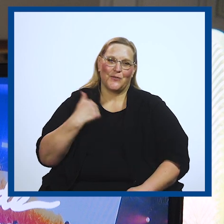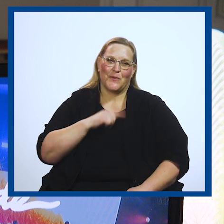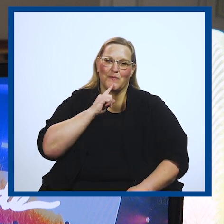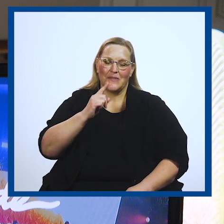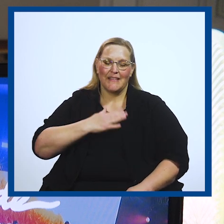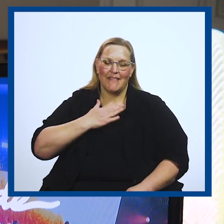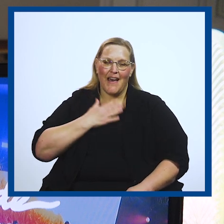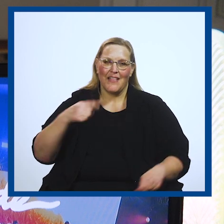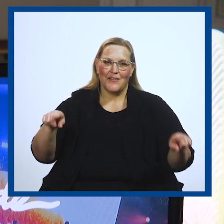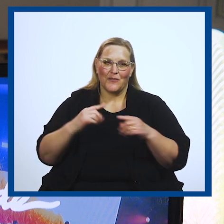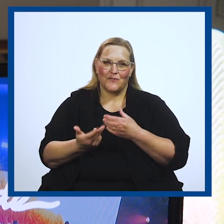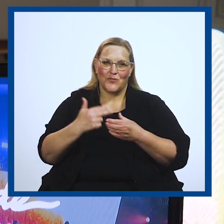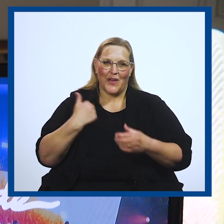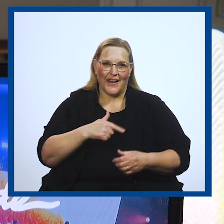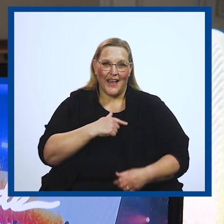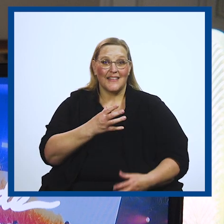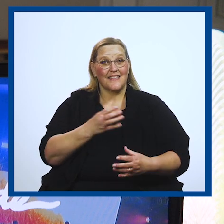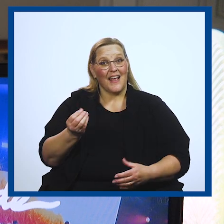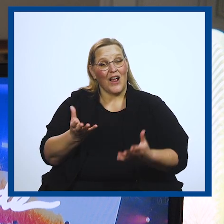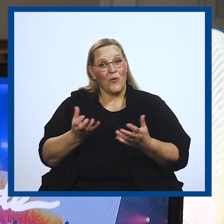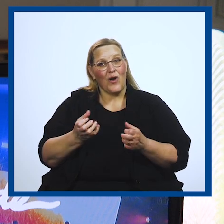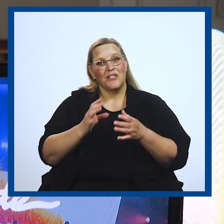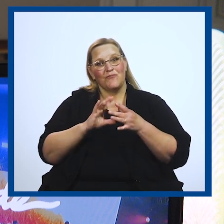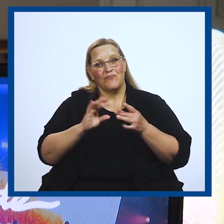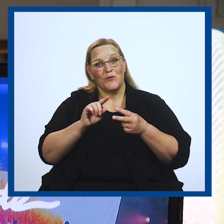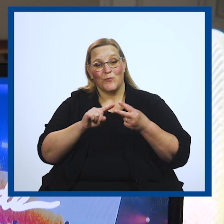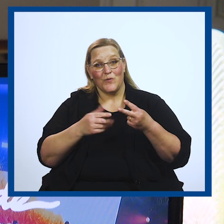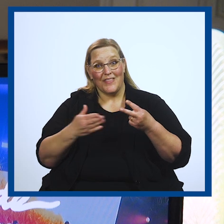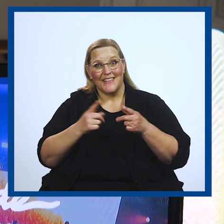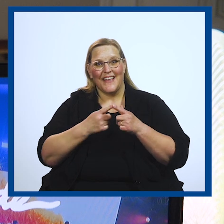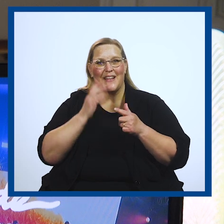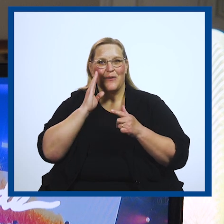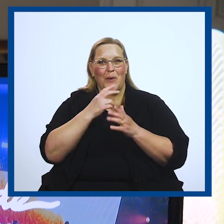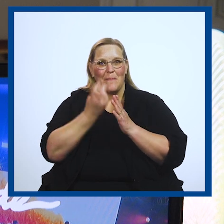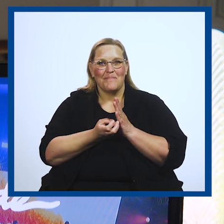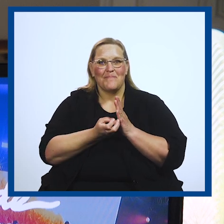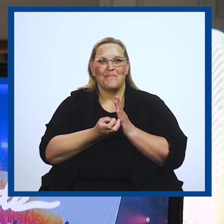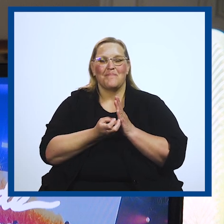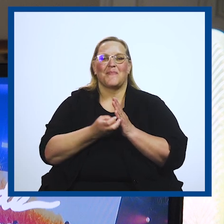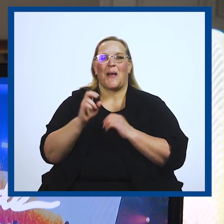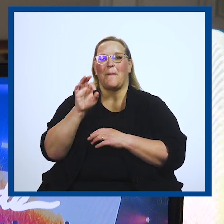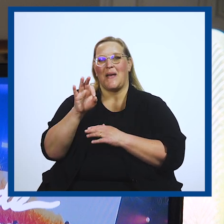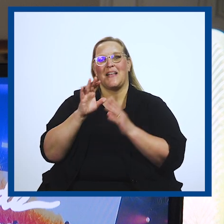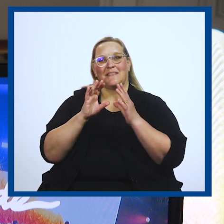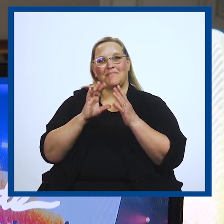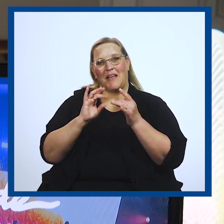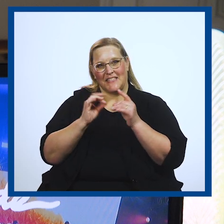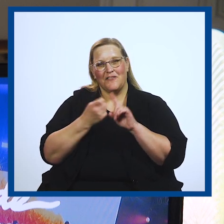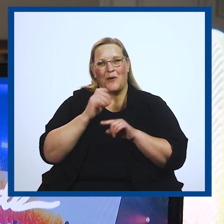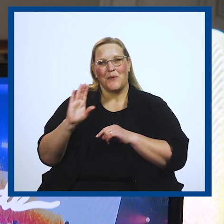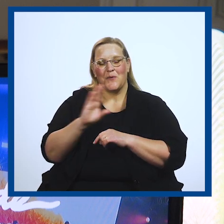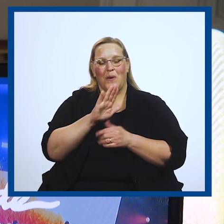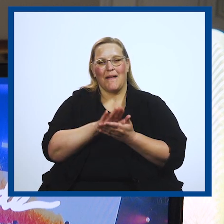really glad you've joined us. And I want to say two things, and then we're going to dive into a message from your campus pastor. And the two things I want to say